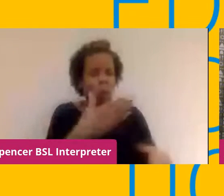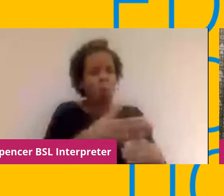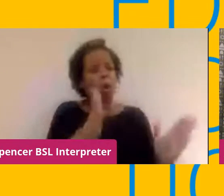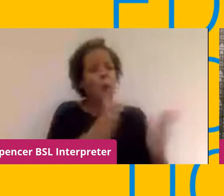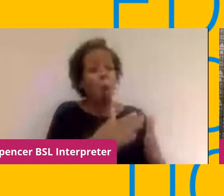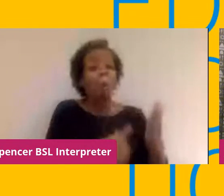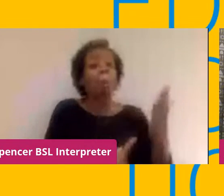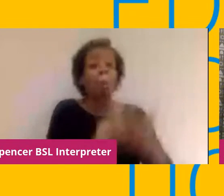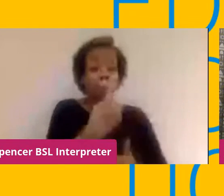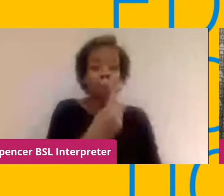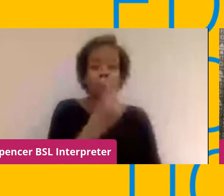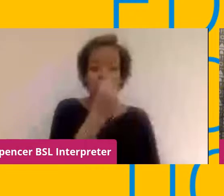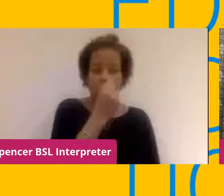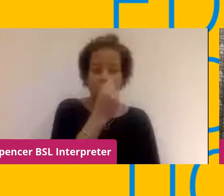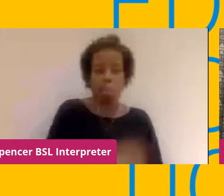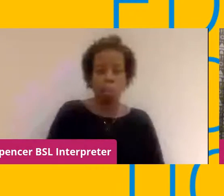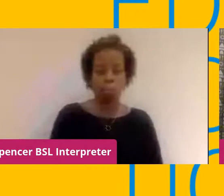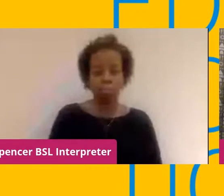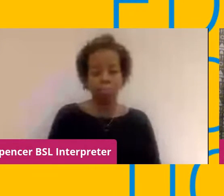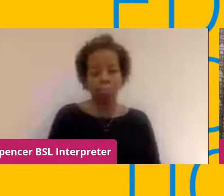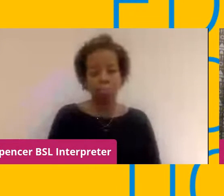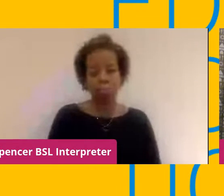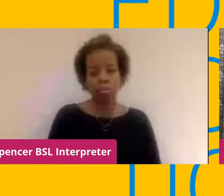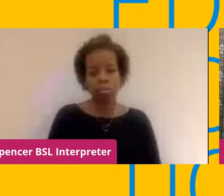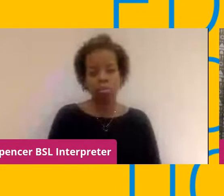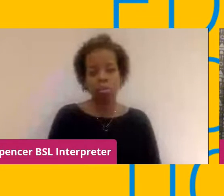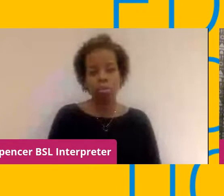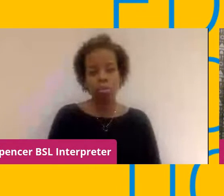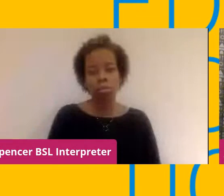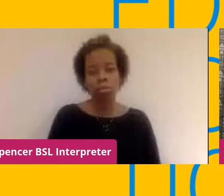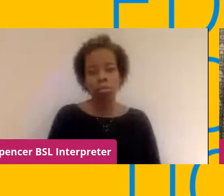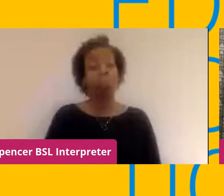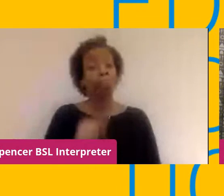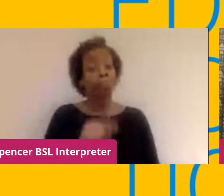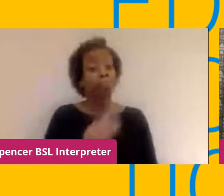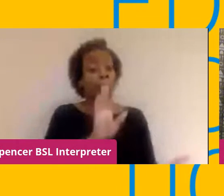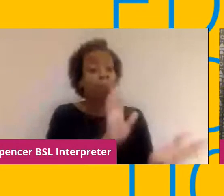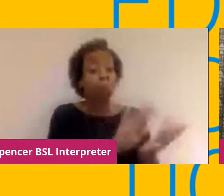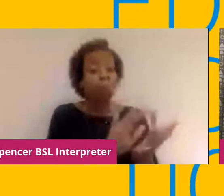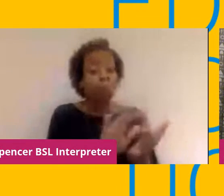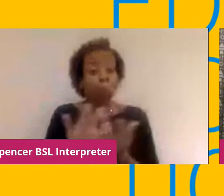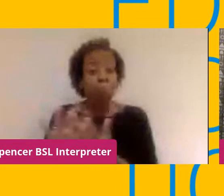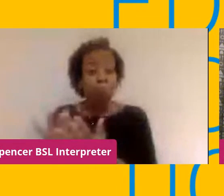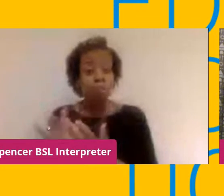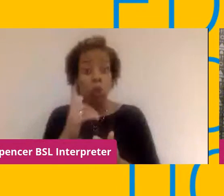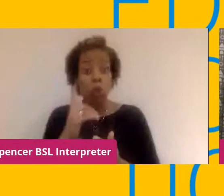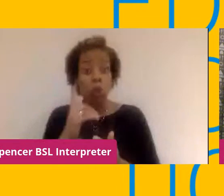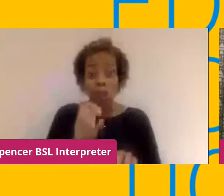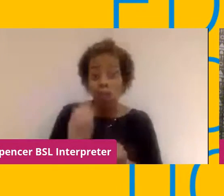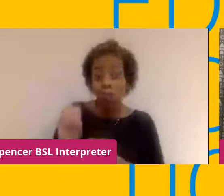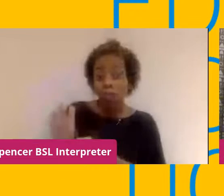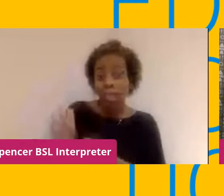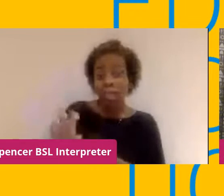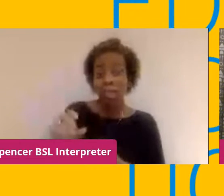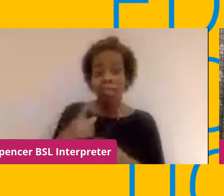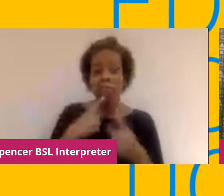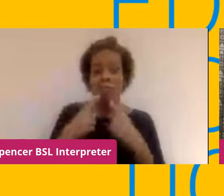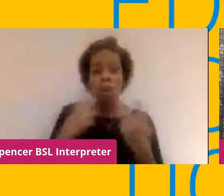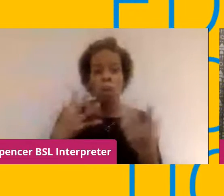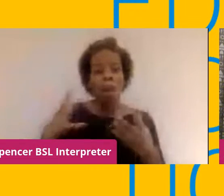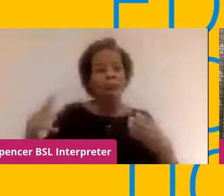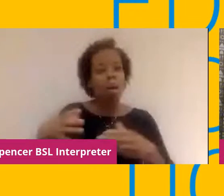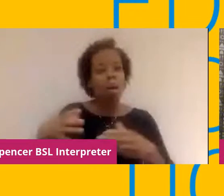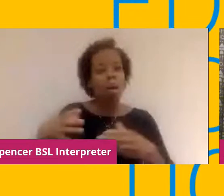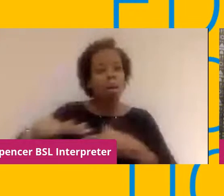But using kind of ARPS contacts that you gather, you can actually feed up more information to the branch. And I think there's quite a few branches that